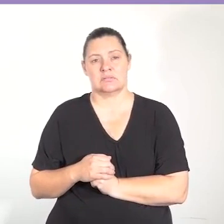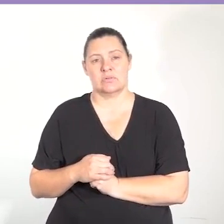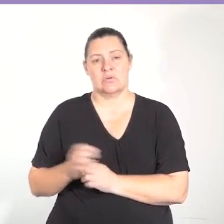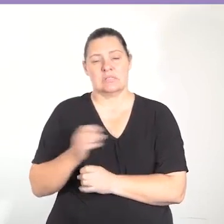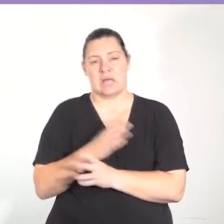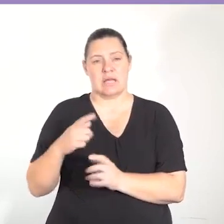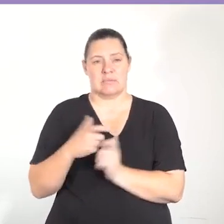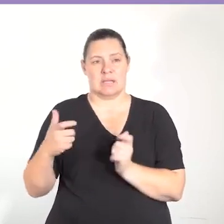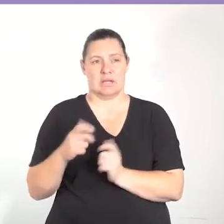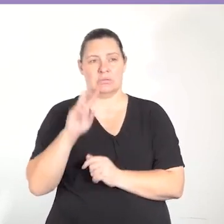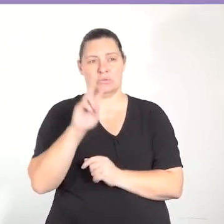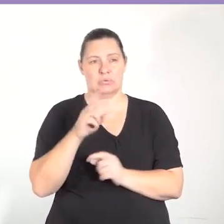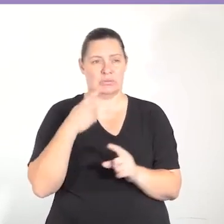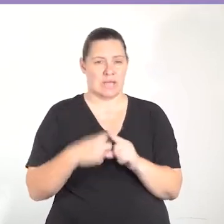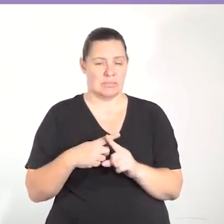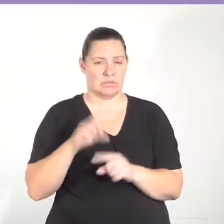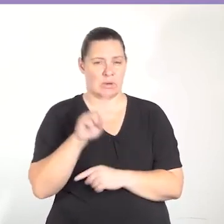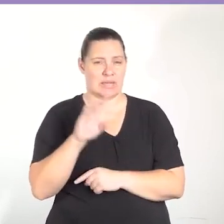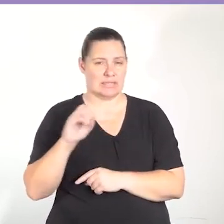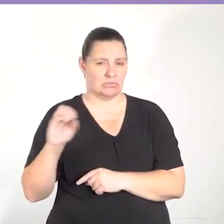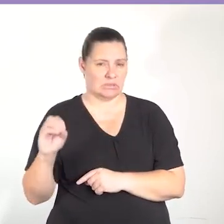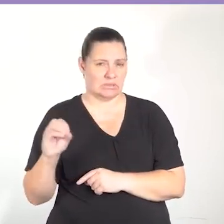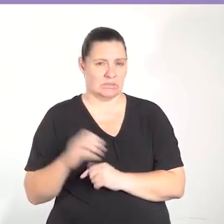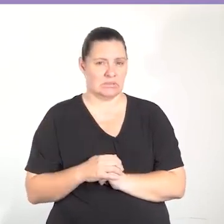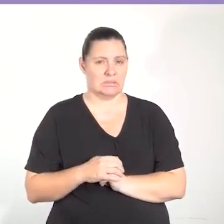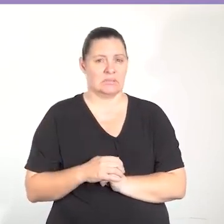off big. So 2 multiplied by 100